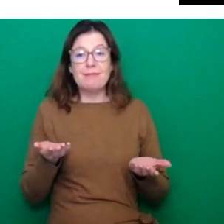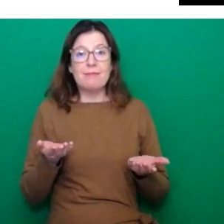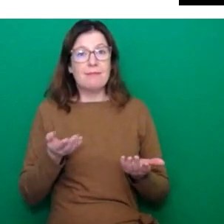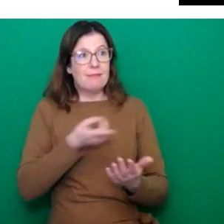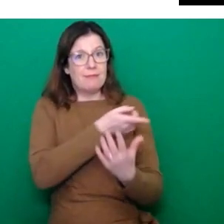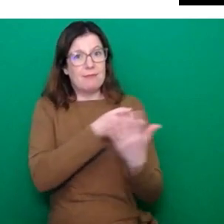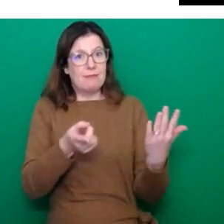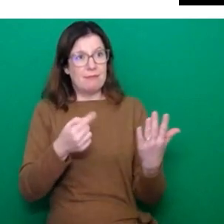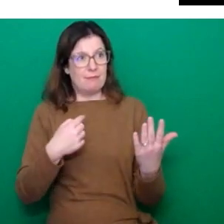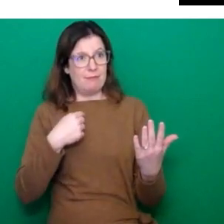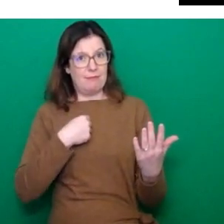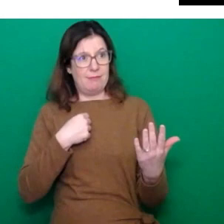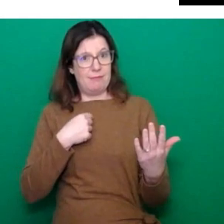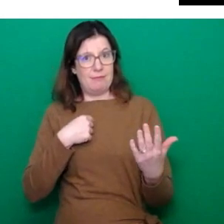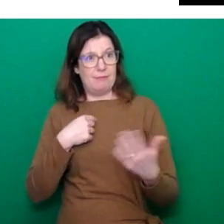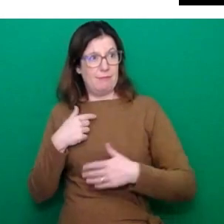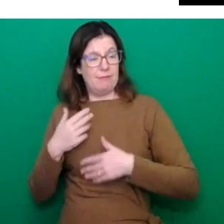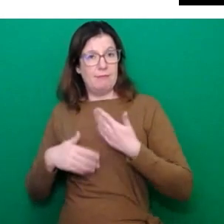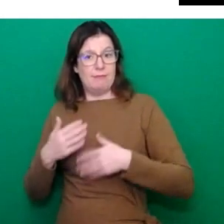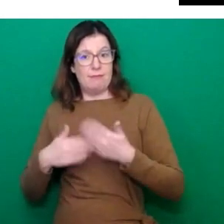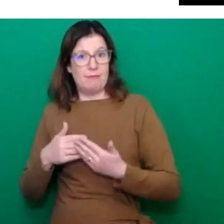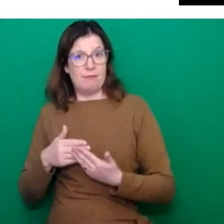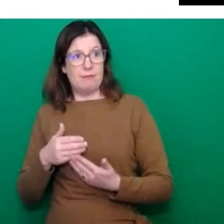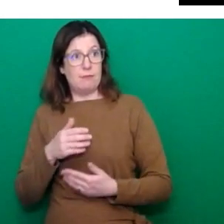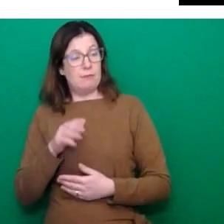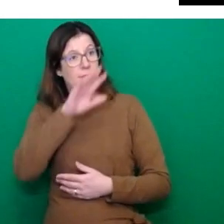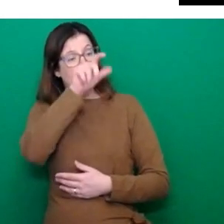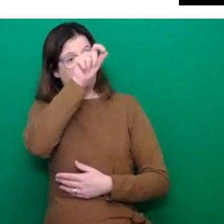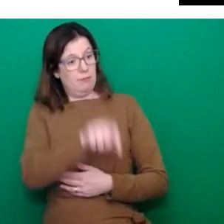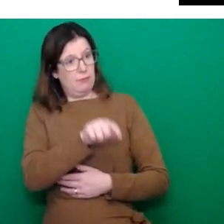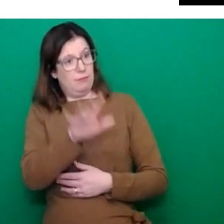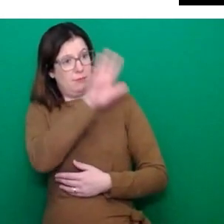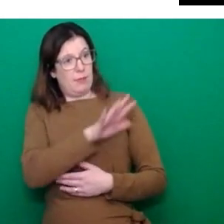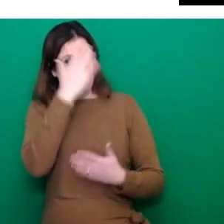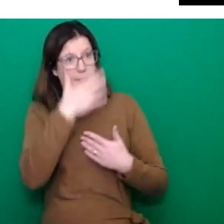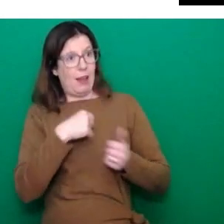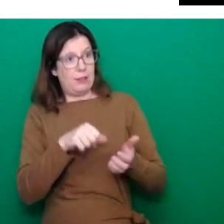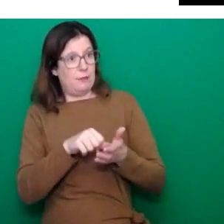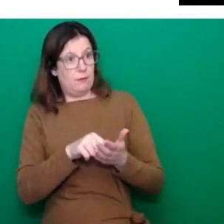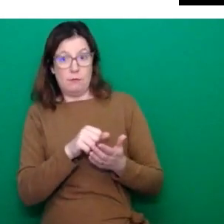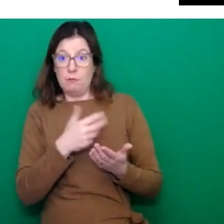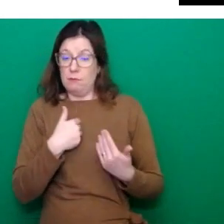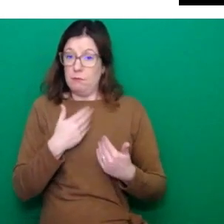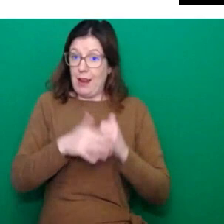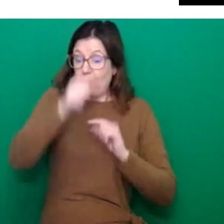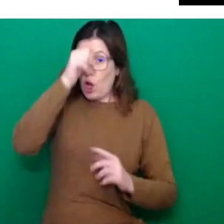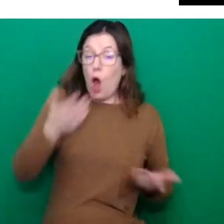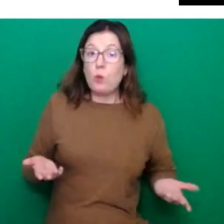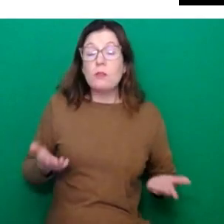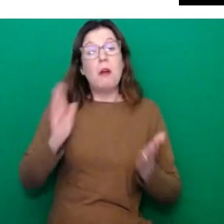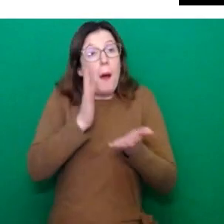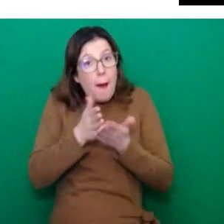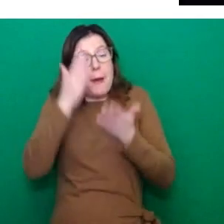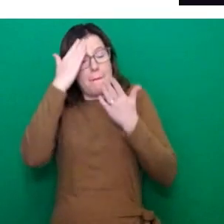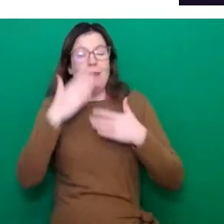that perhaps you would sort of even know would have mental health difficulties sometimes, and I think that's really important to understand that mental health